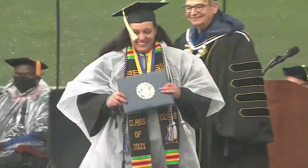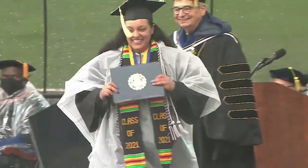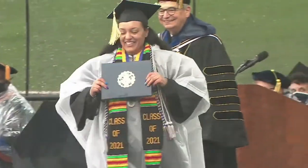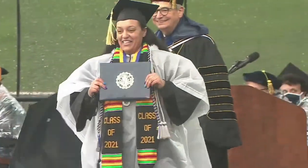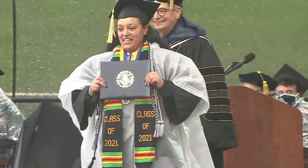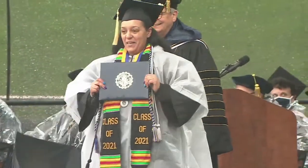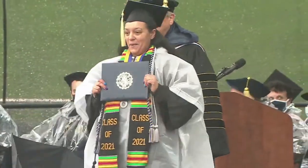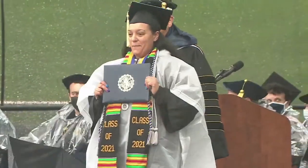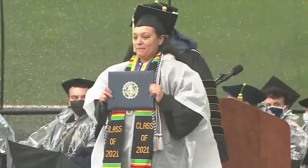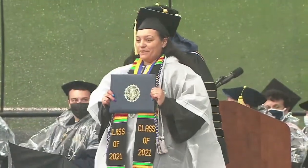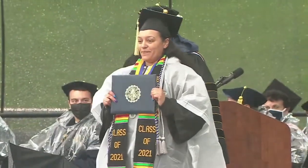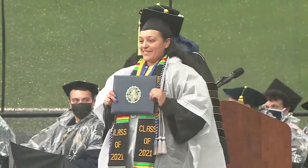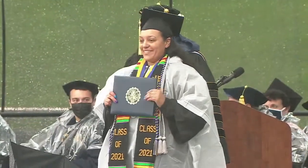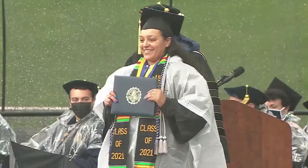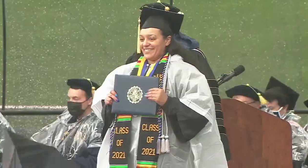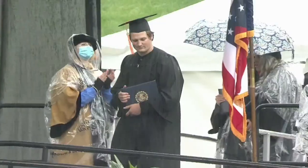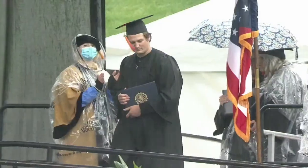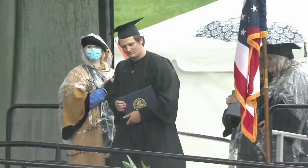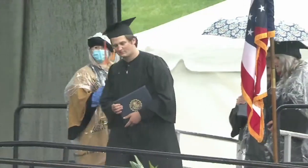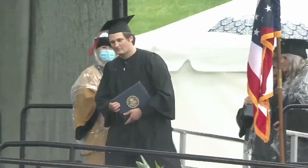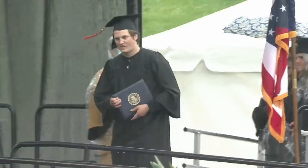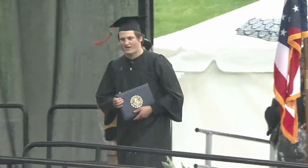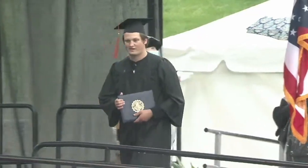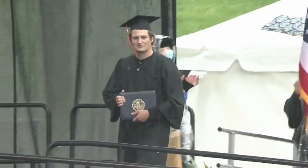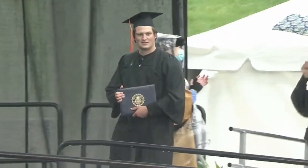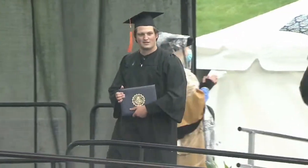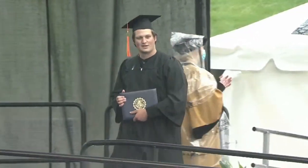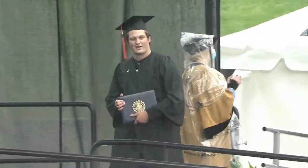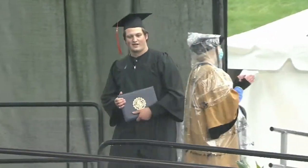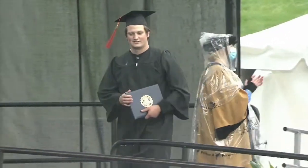Mark W. Dawson.